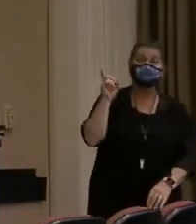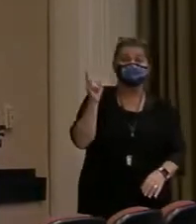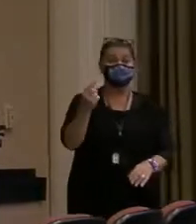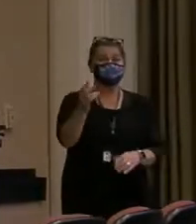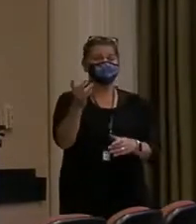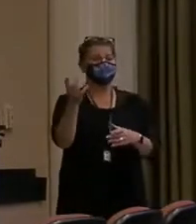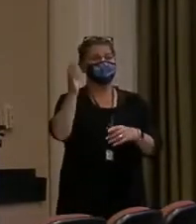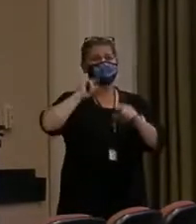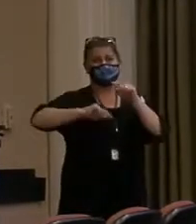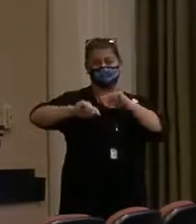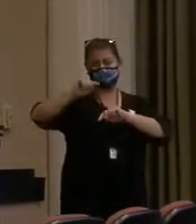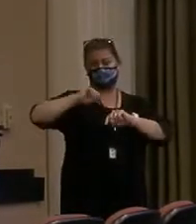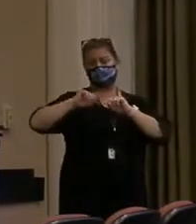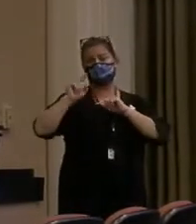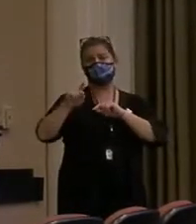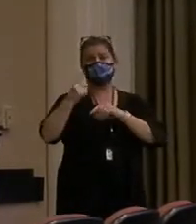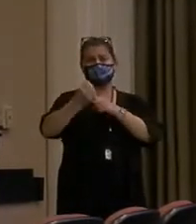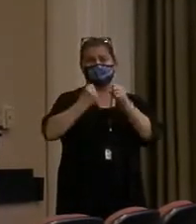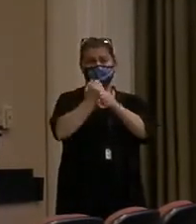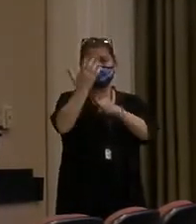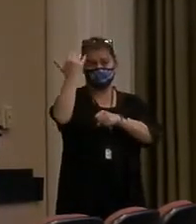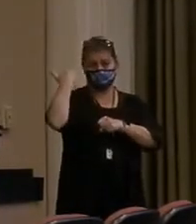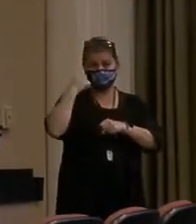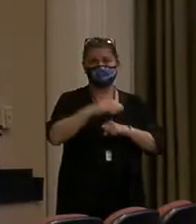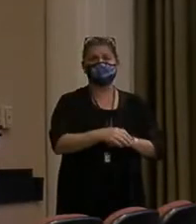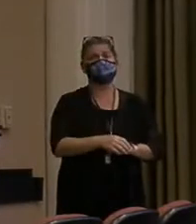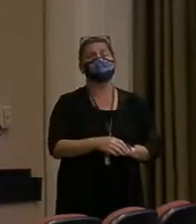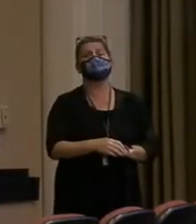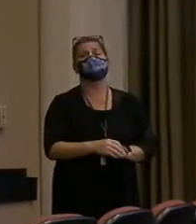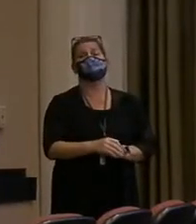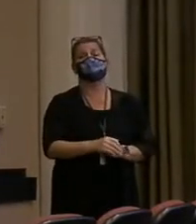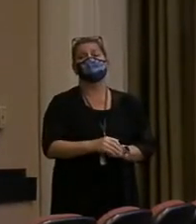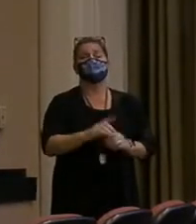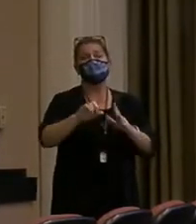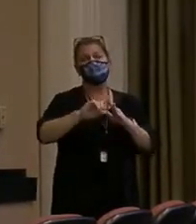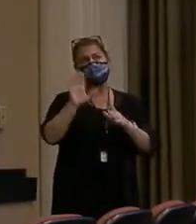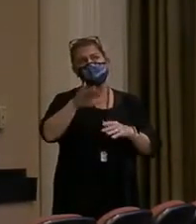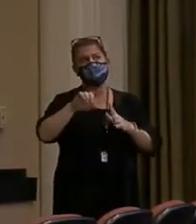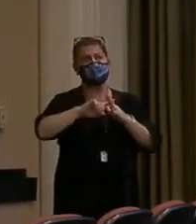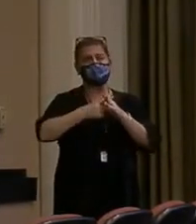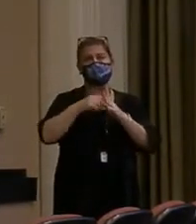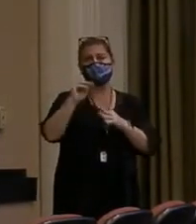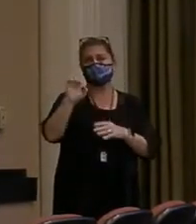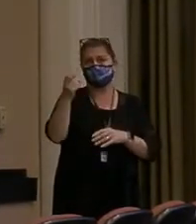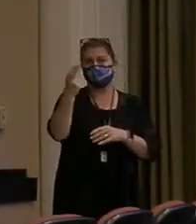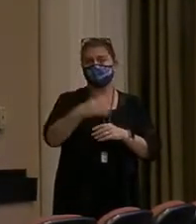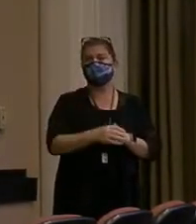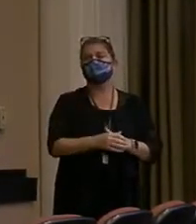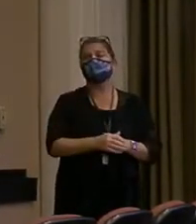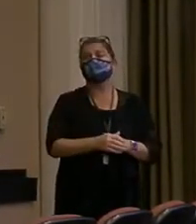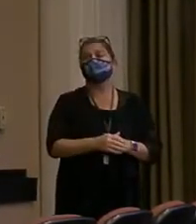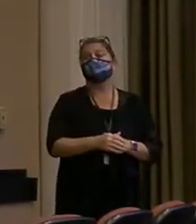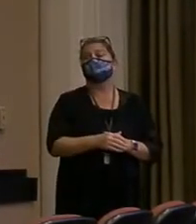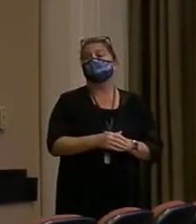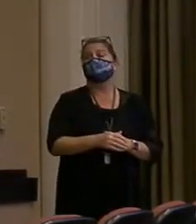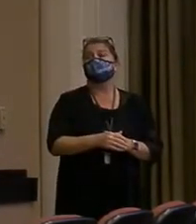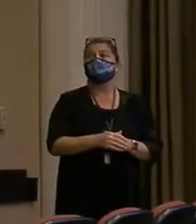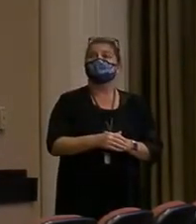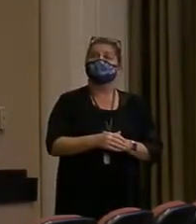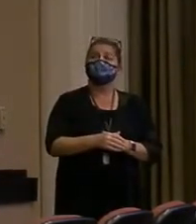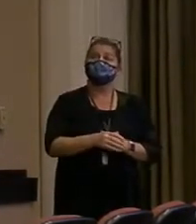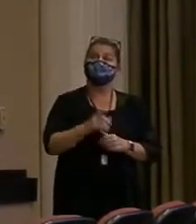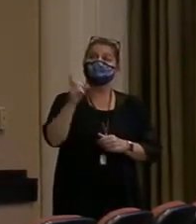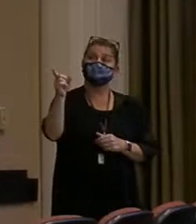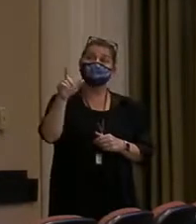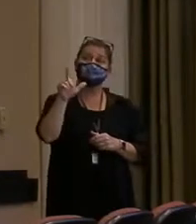goes back to a year ago, beginning of March. And this is what